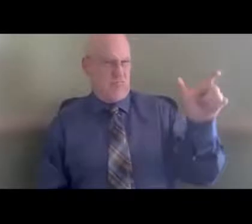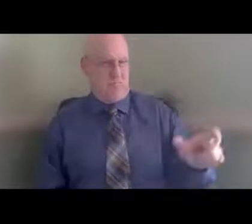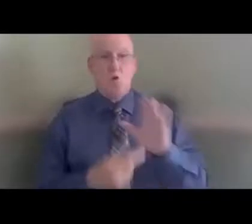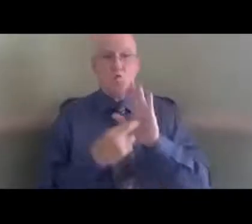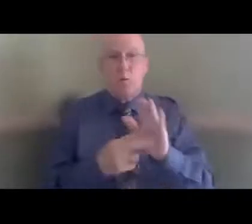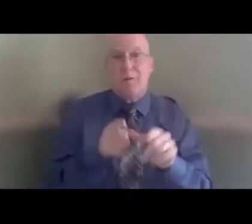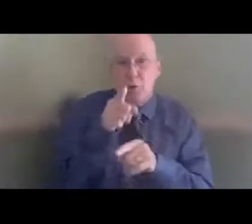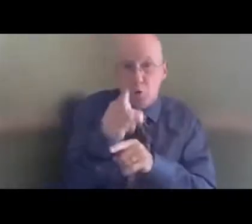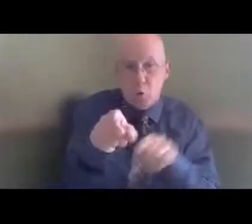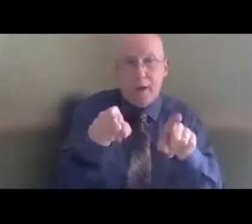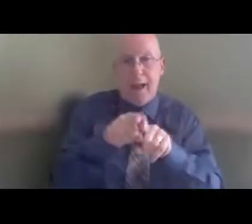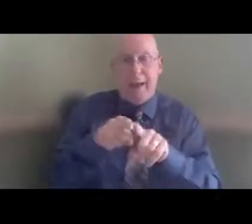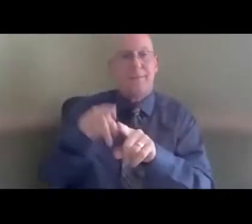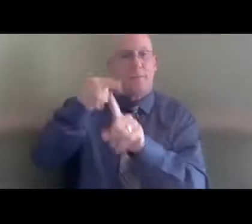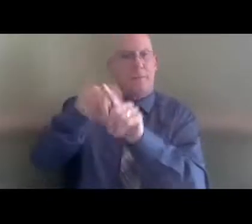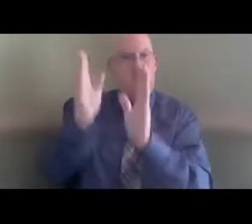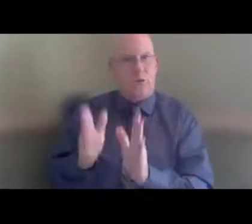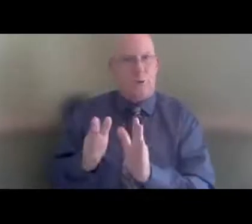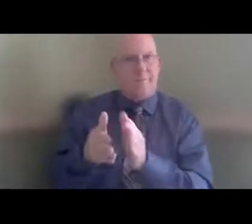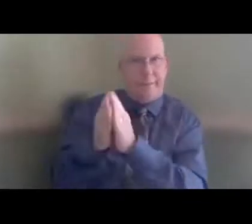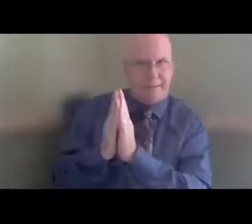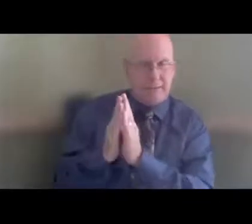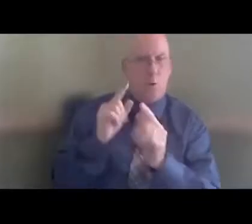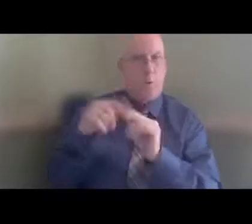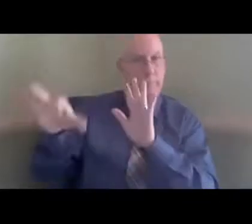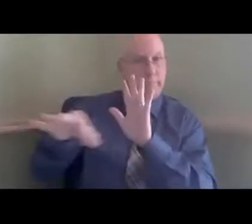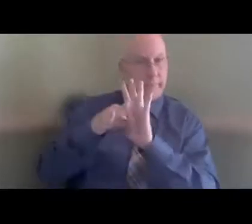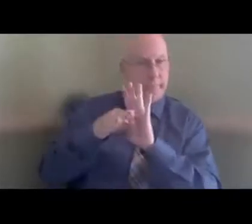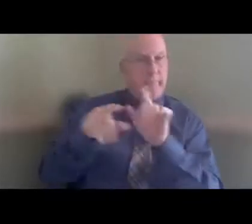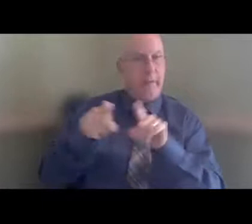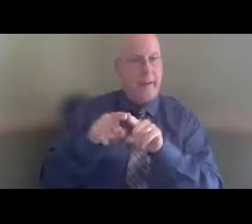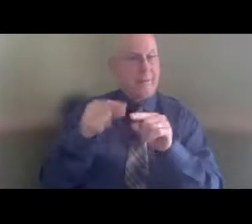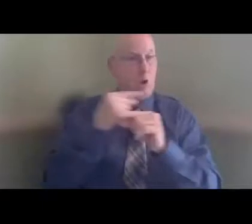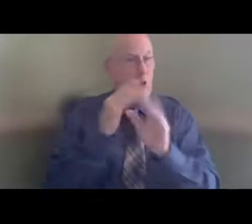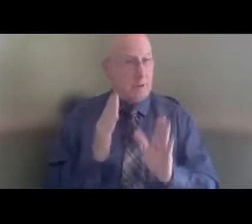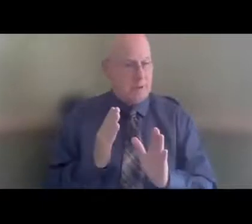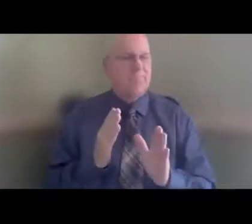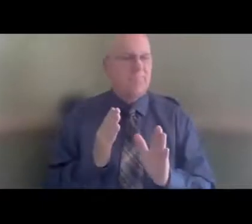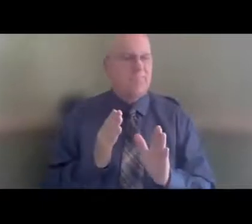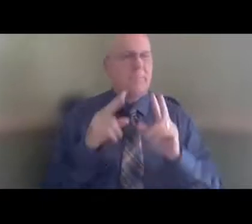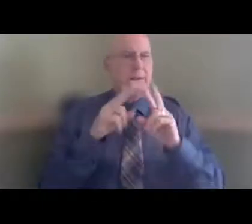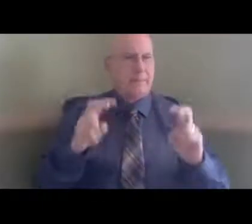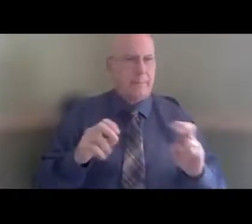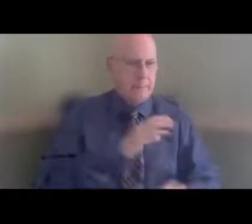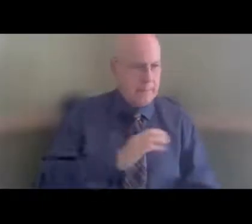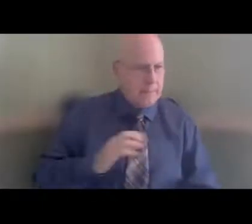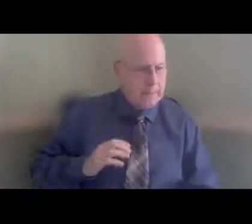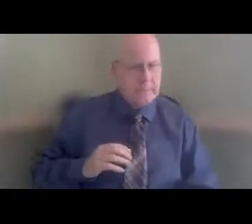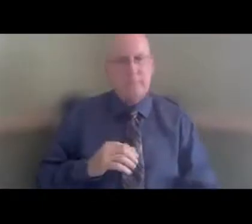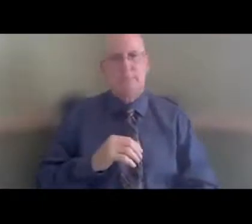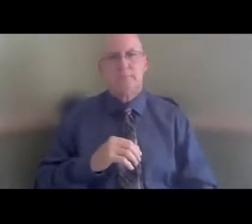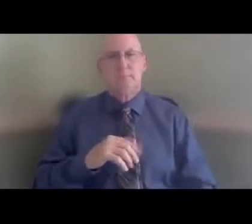the petitioner, the one asking, as well as then once you're appointed as the guardian. There's the examining committee, there's the